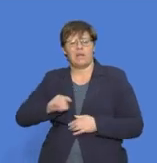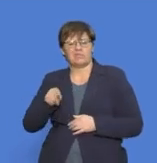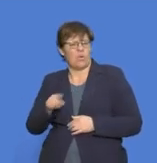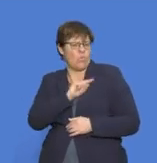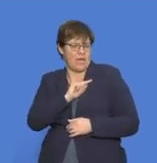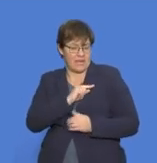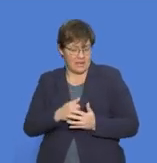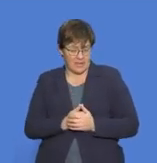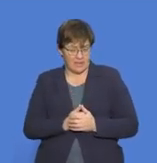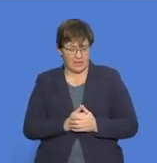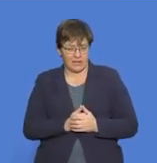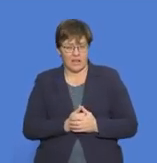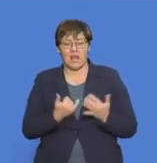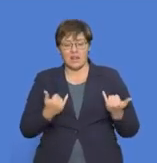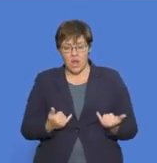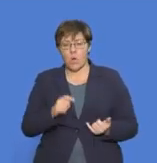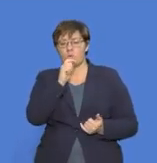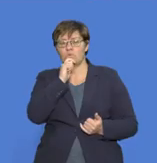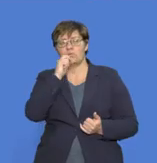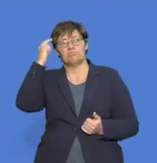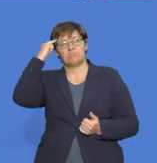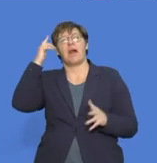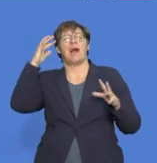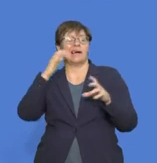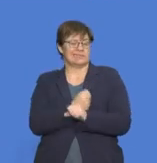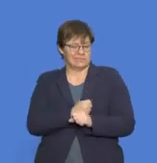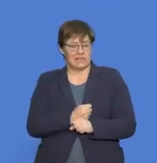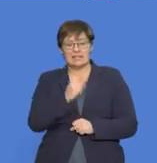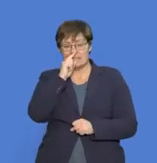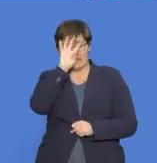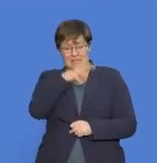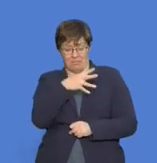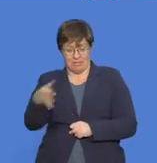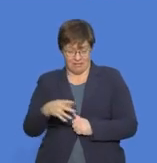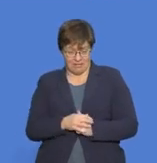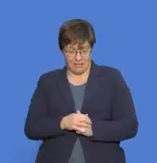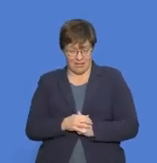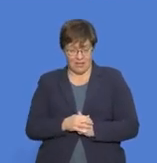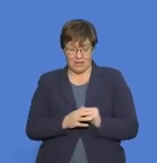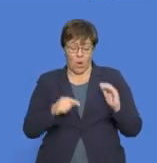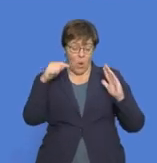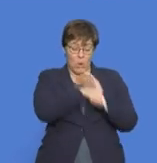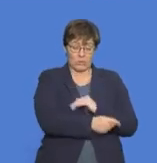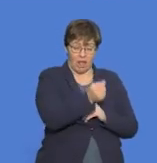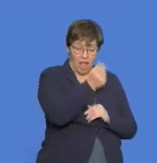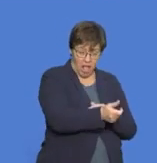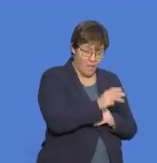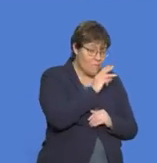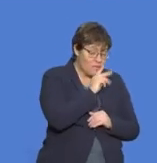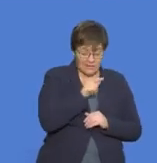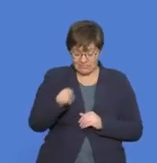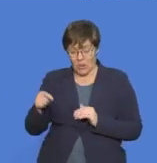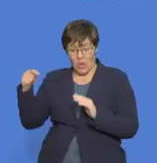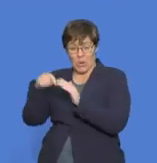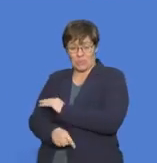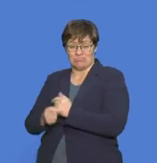And this is where you use your common sense. You've seen the table which says the one plant loses so much water,